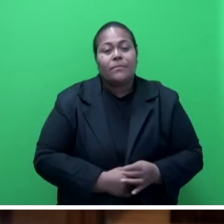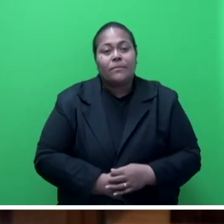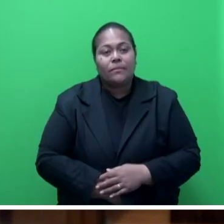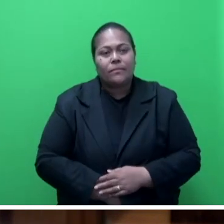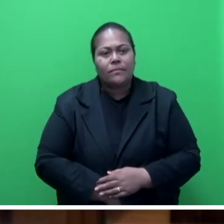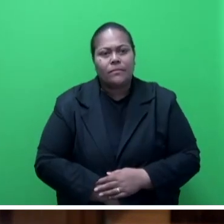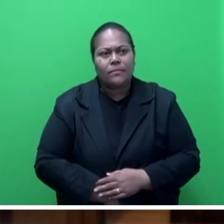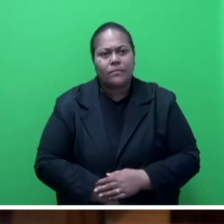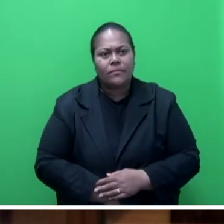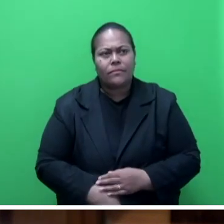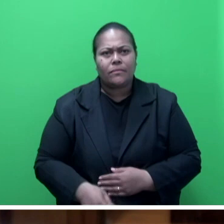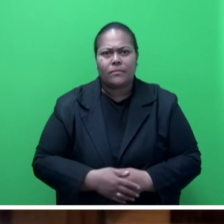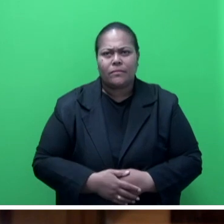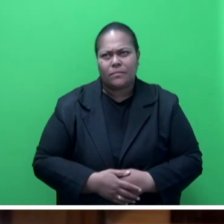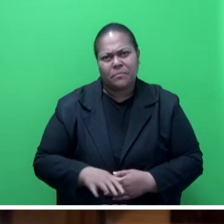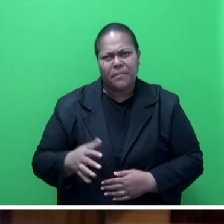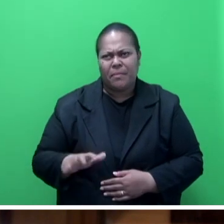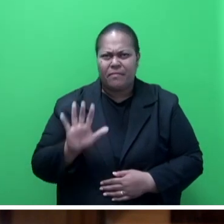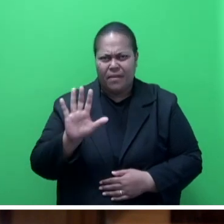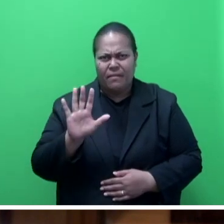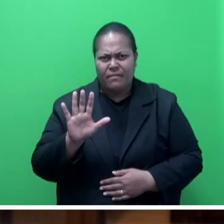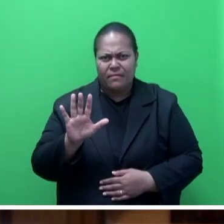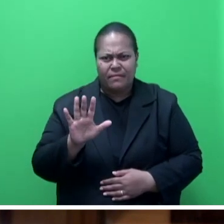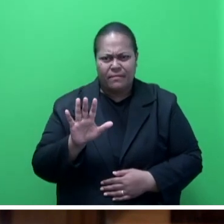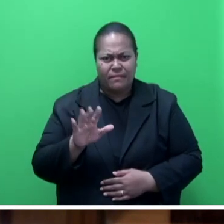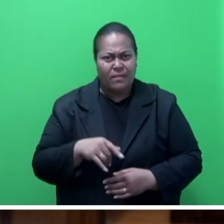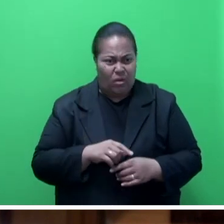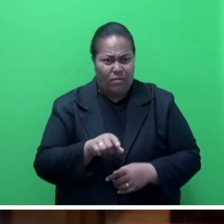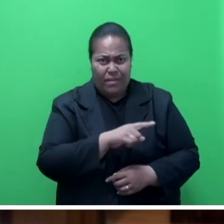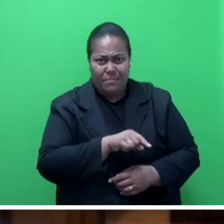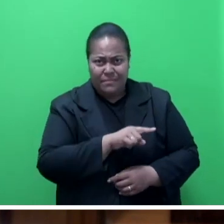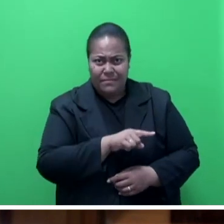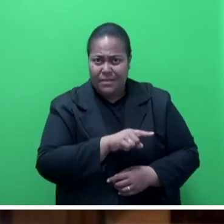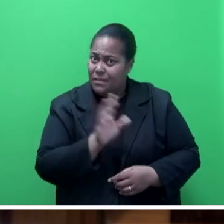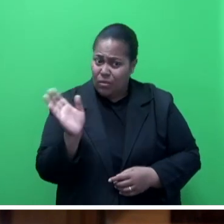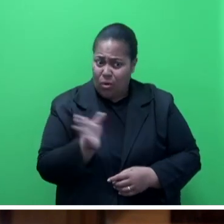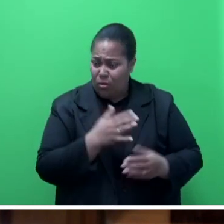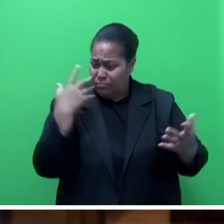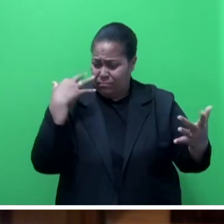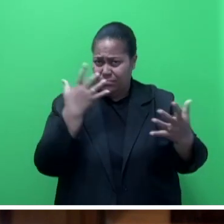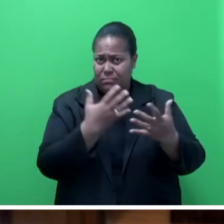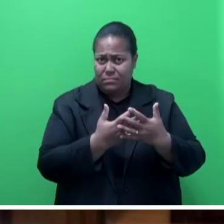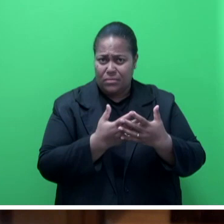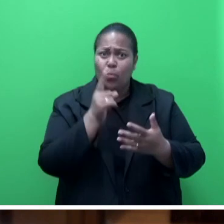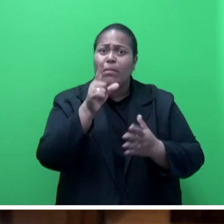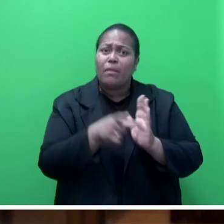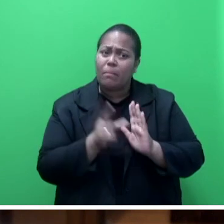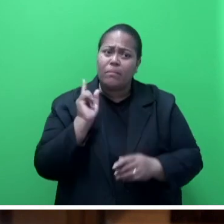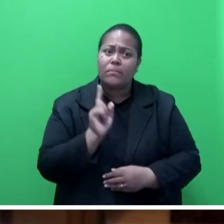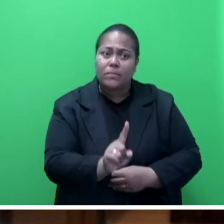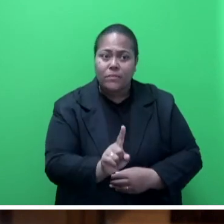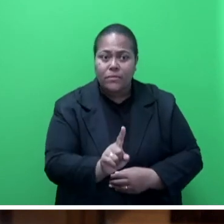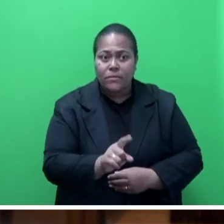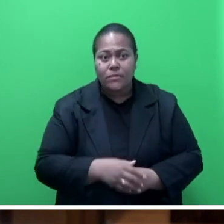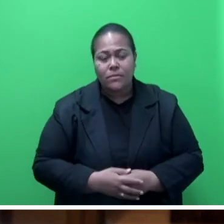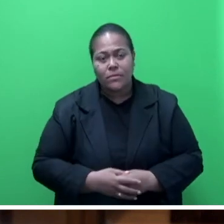And it was maybe 5 of them. In all those years, they have showed up once to actually, they've never showed up